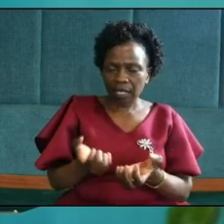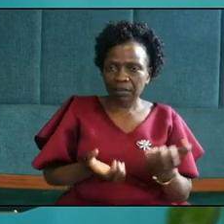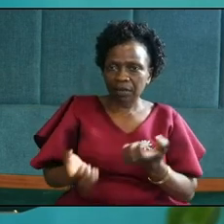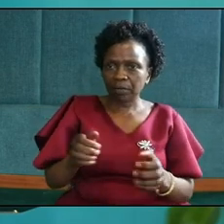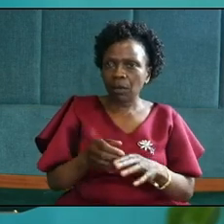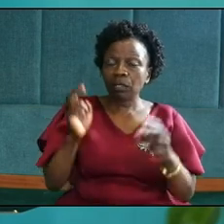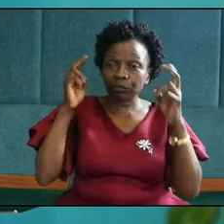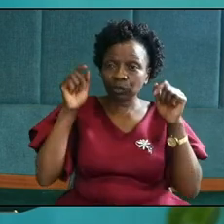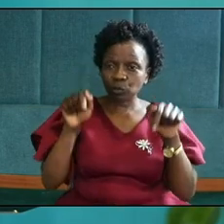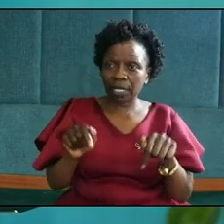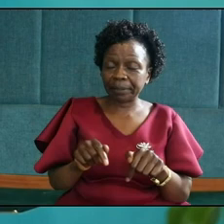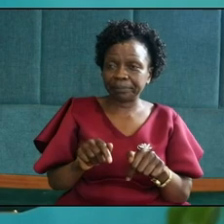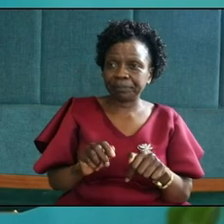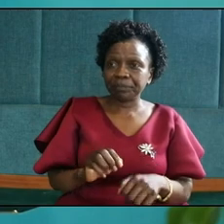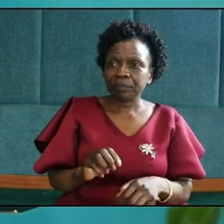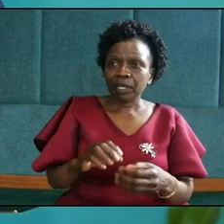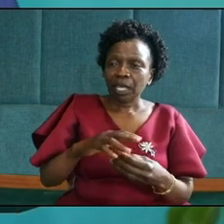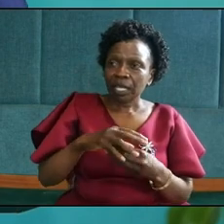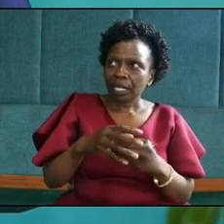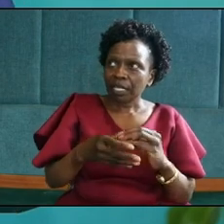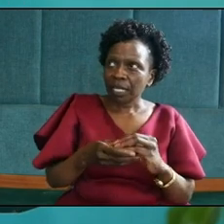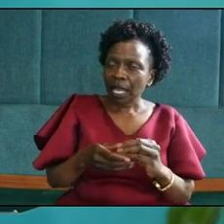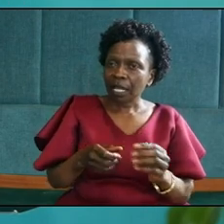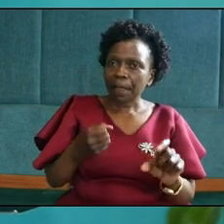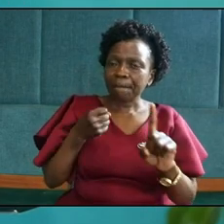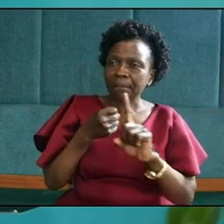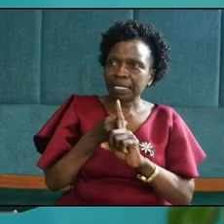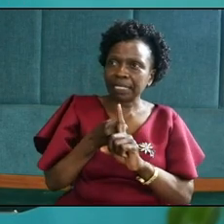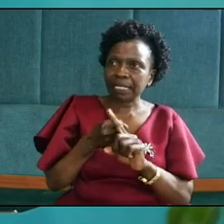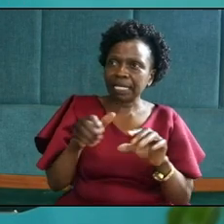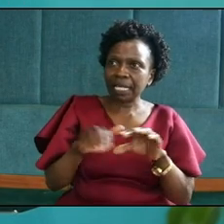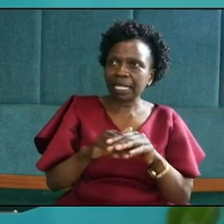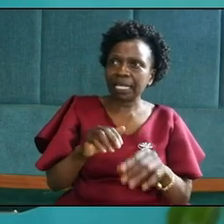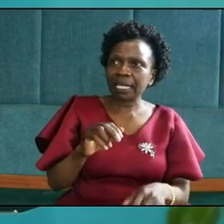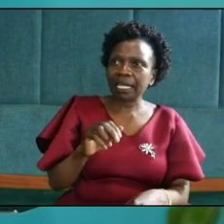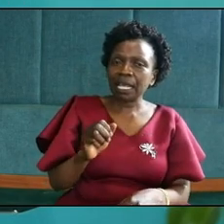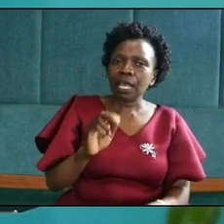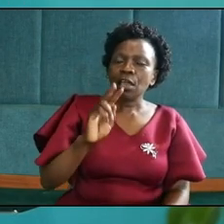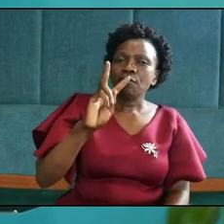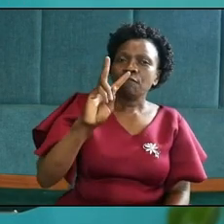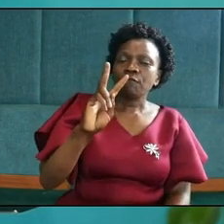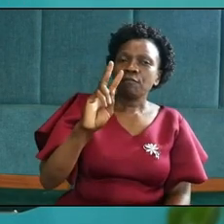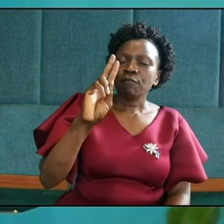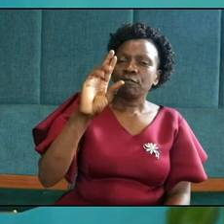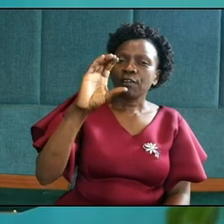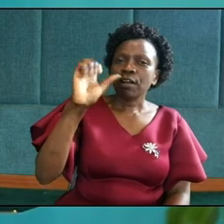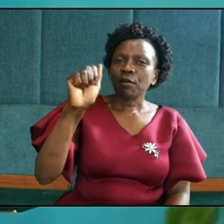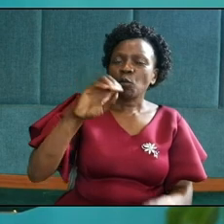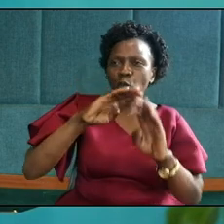Our topic today, creating an impact in a VUCA world.